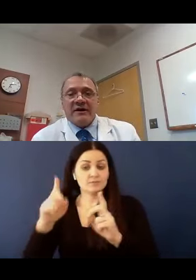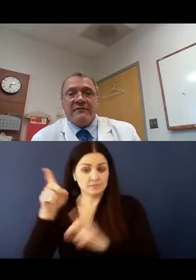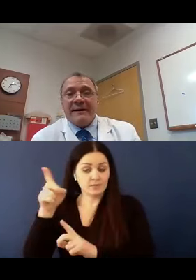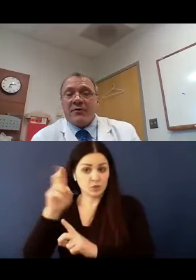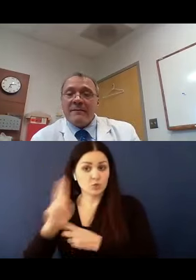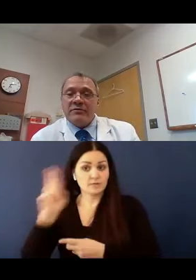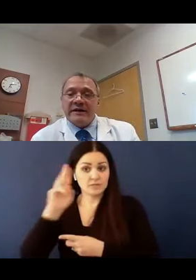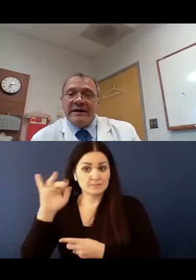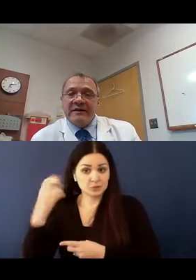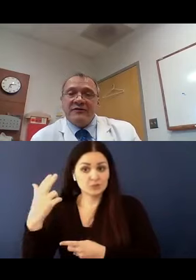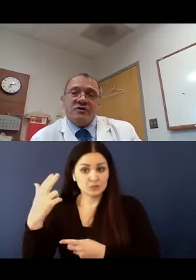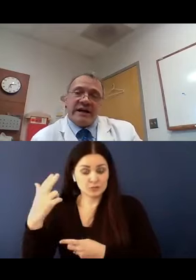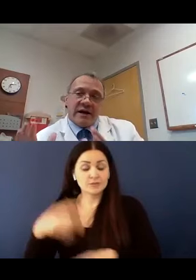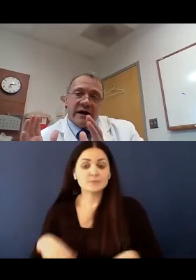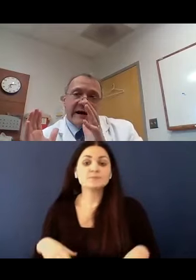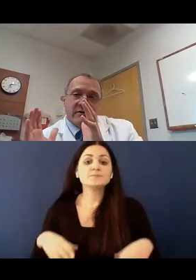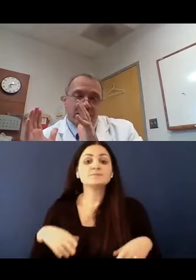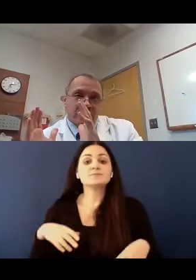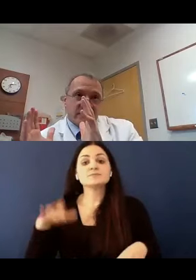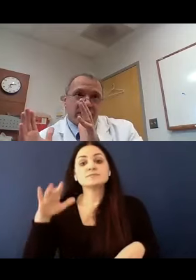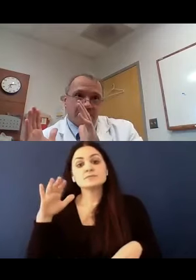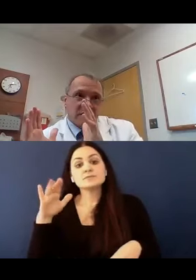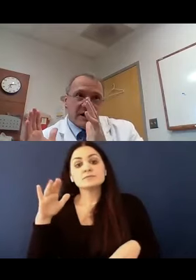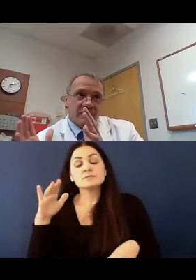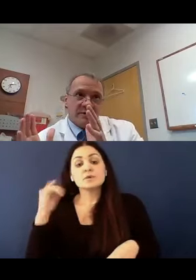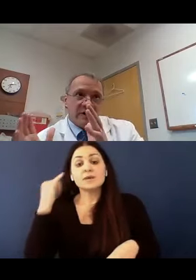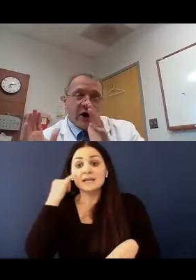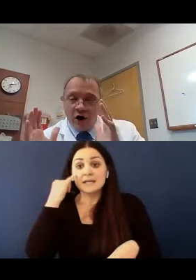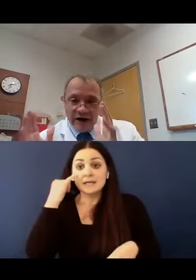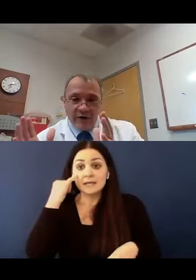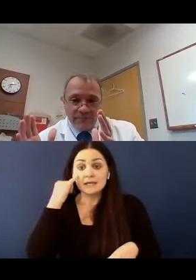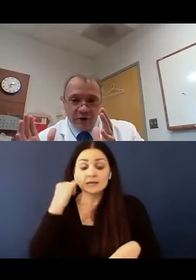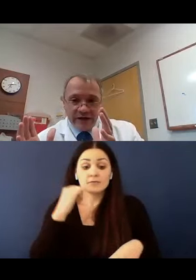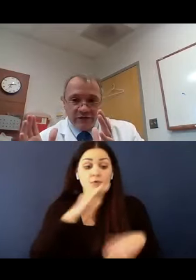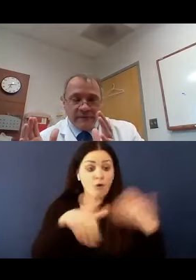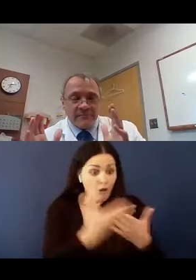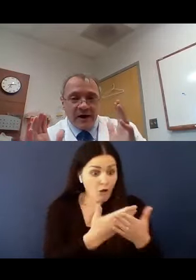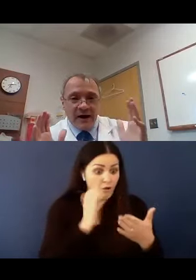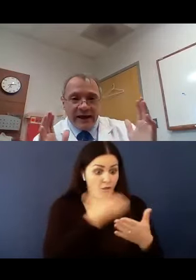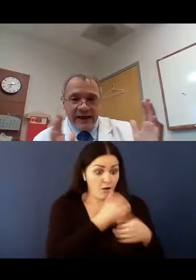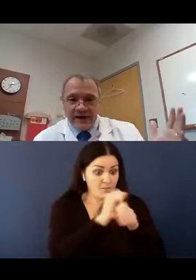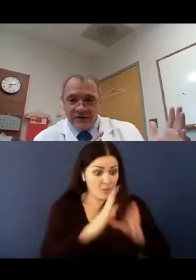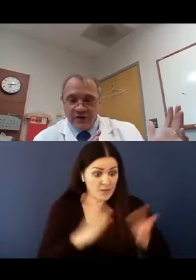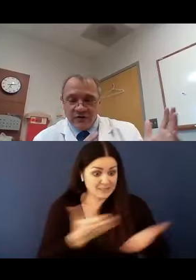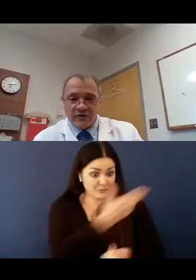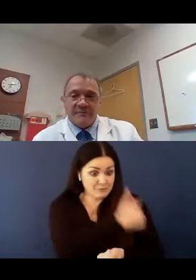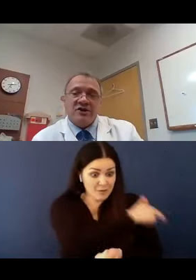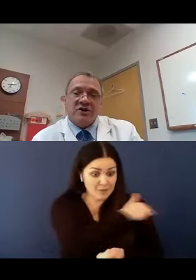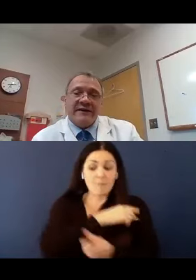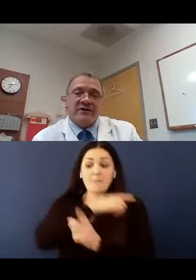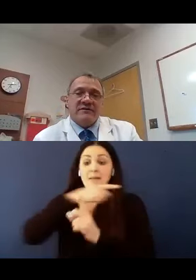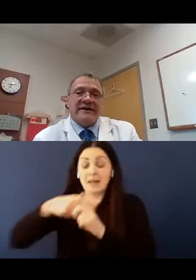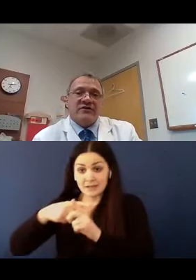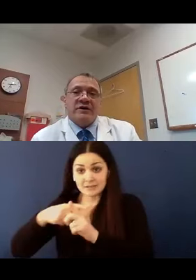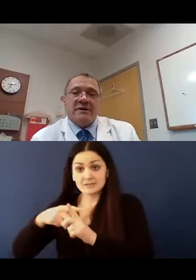that probably, if you take the University of Michigan Hospital, all our employees and the University of